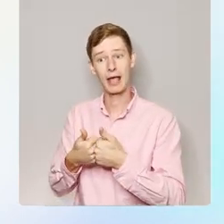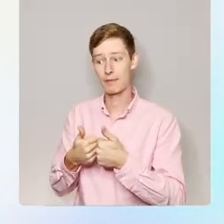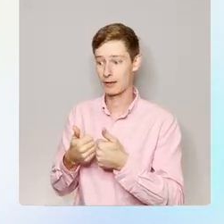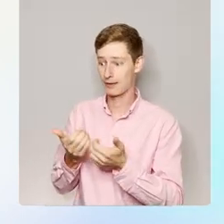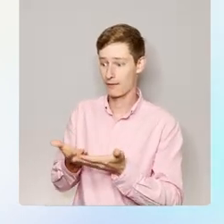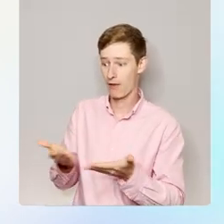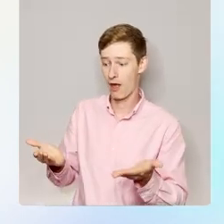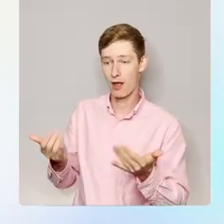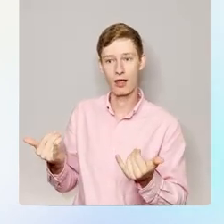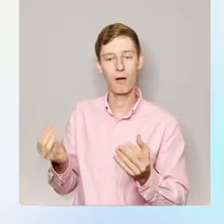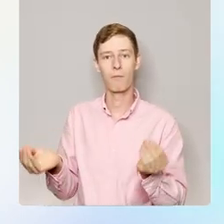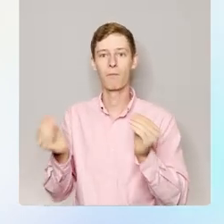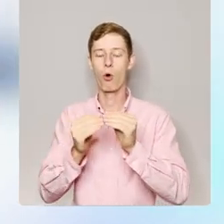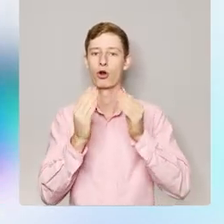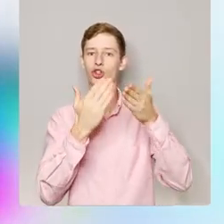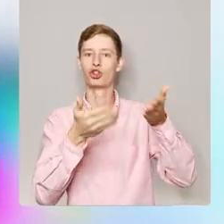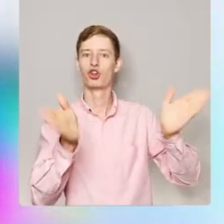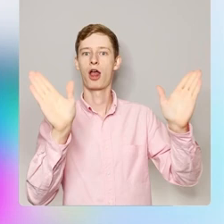general computer.